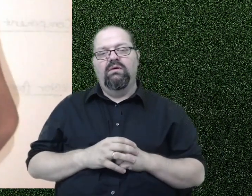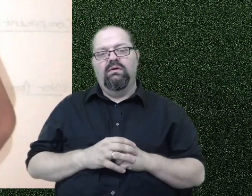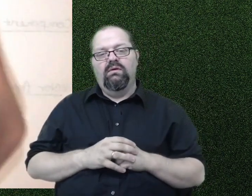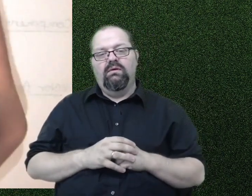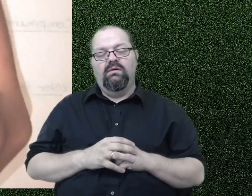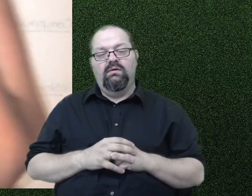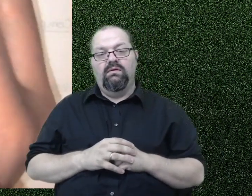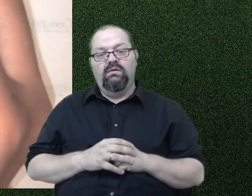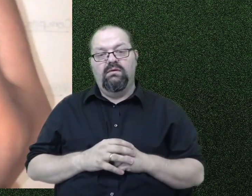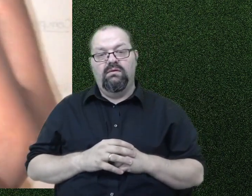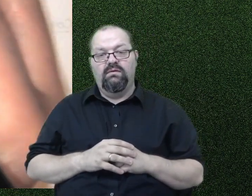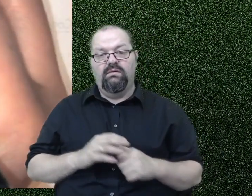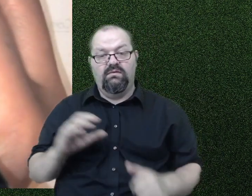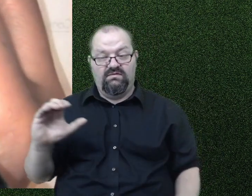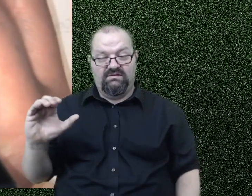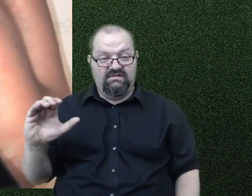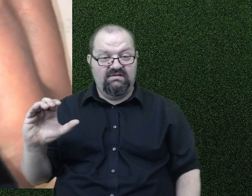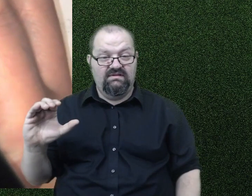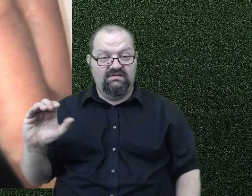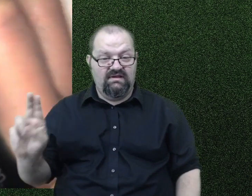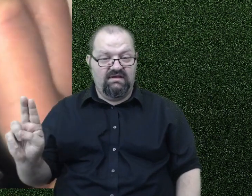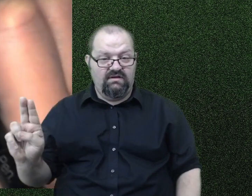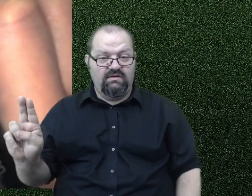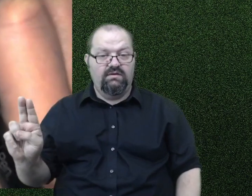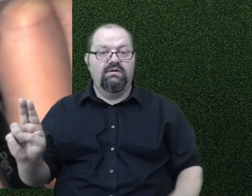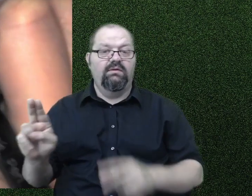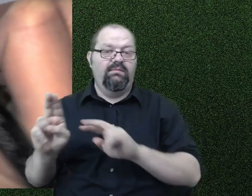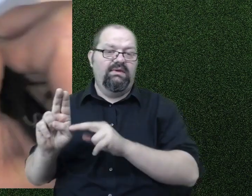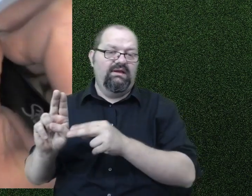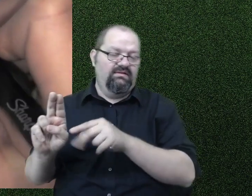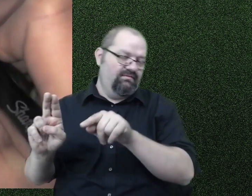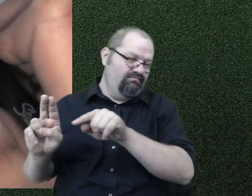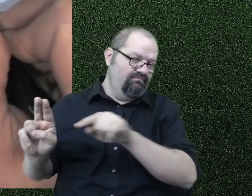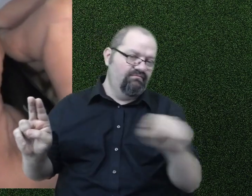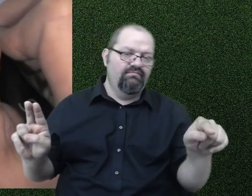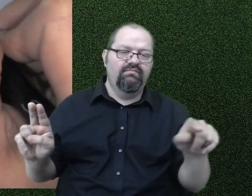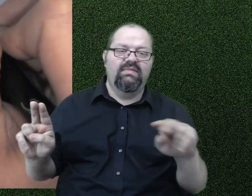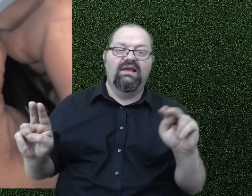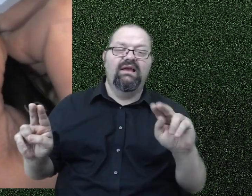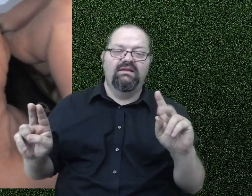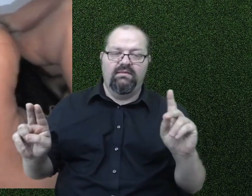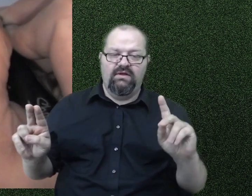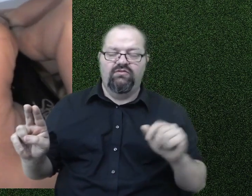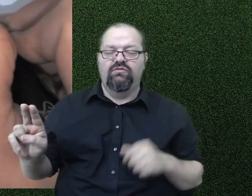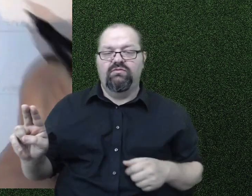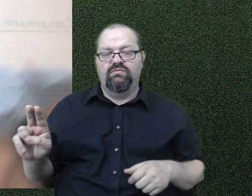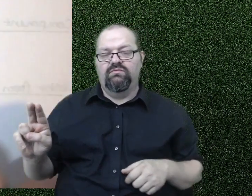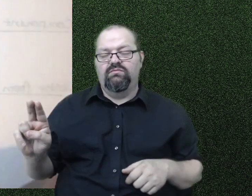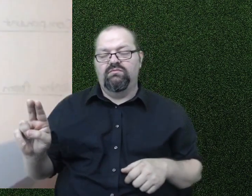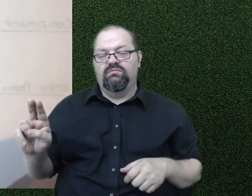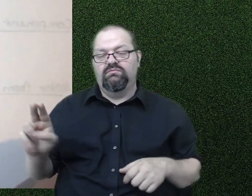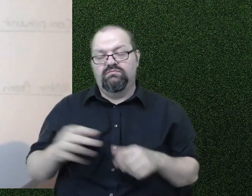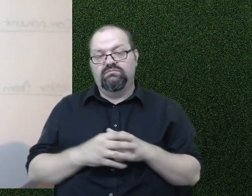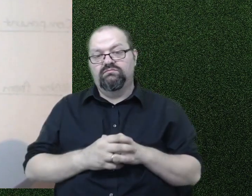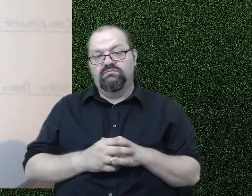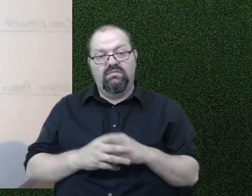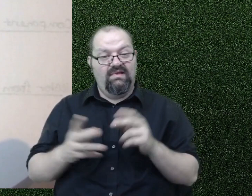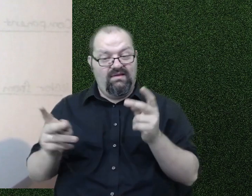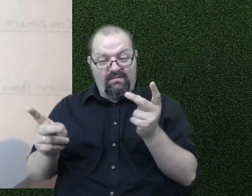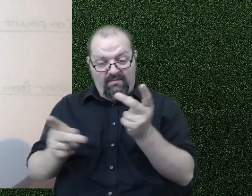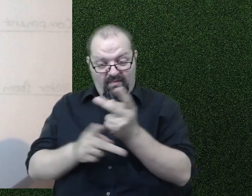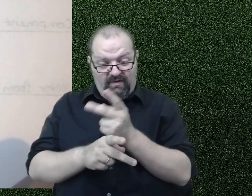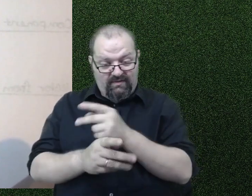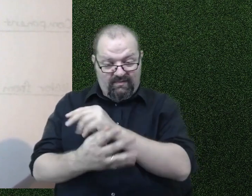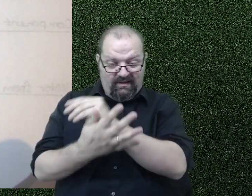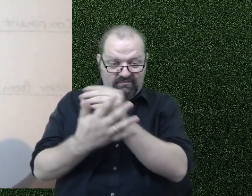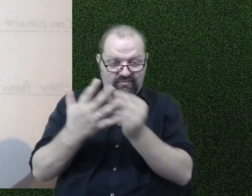C times U has n dimensions. Multiply all of the components of U